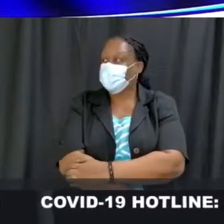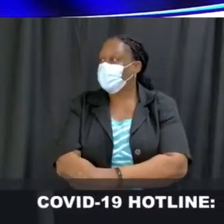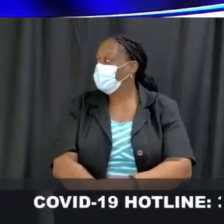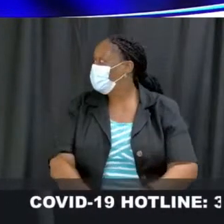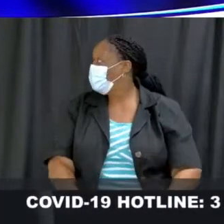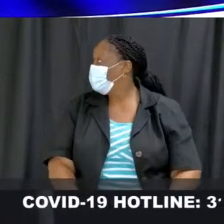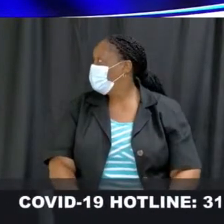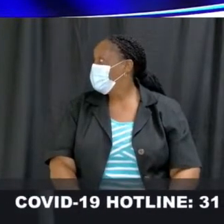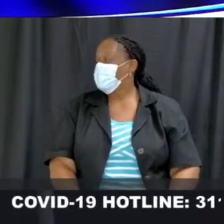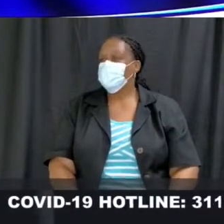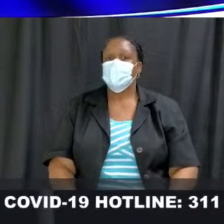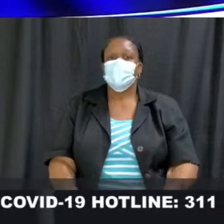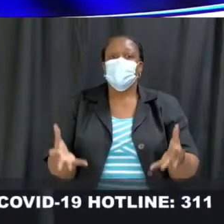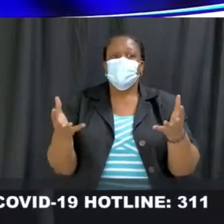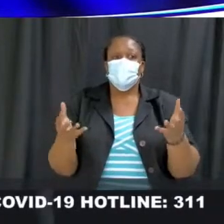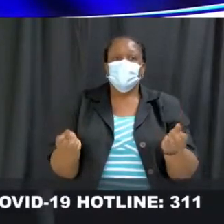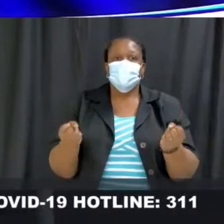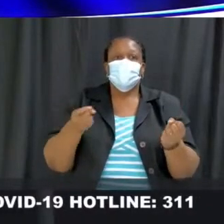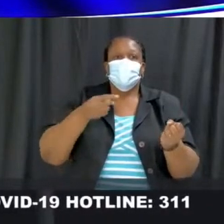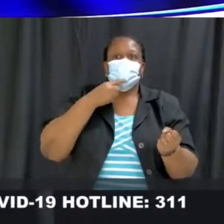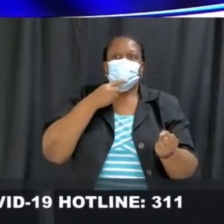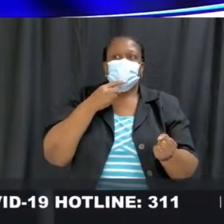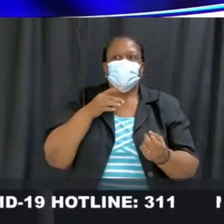I want to say a special